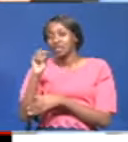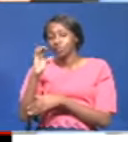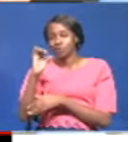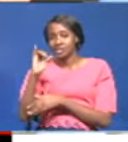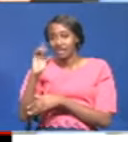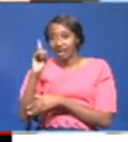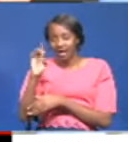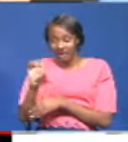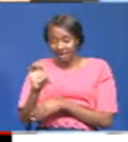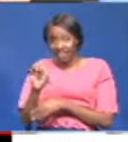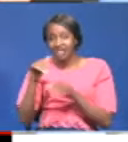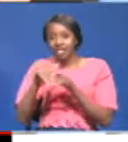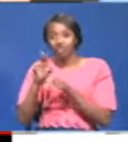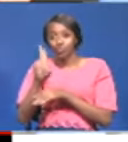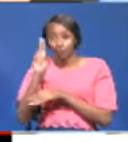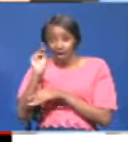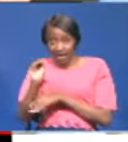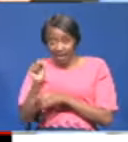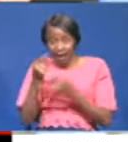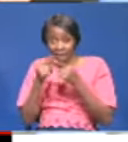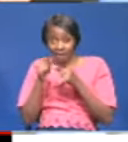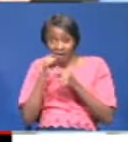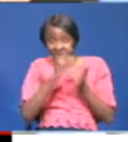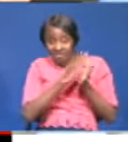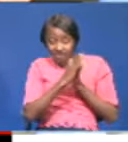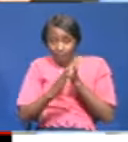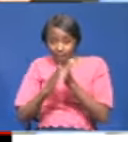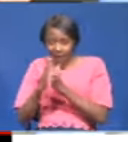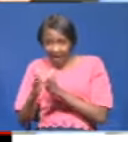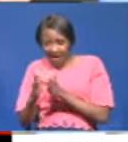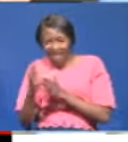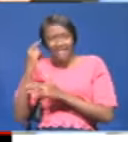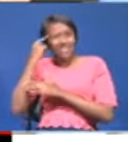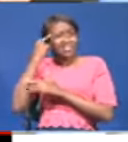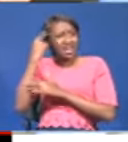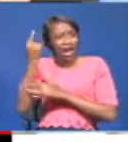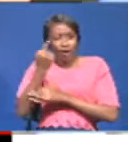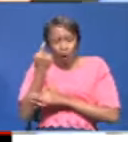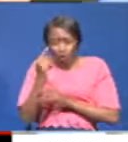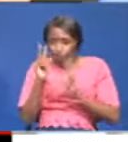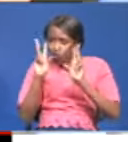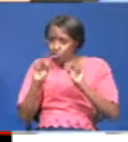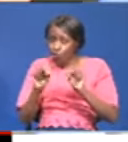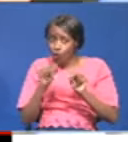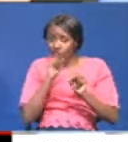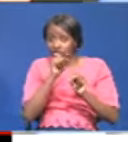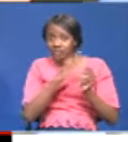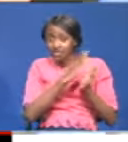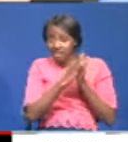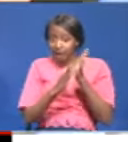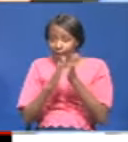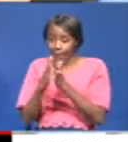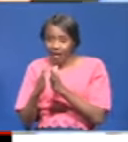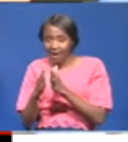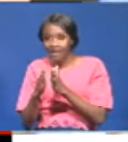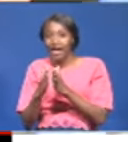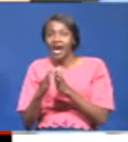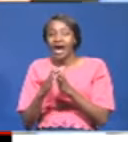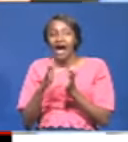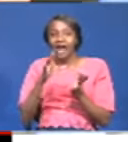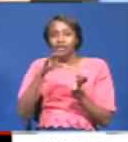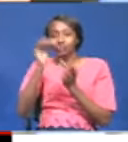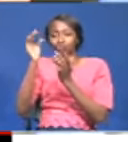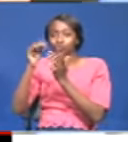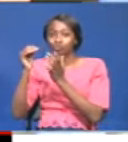And within the plan, it's actually, and it's not just a theoretical framework, it's actually a plan. So we identified stakeholders who can